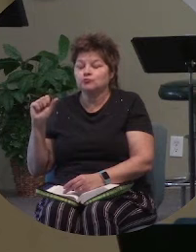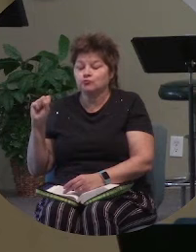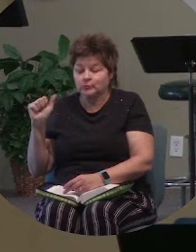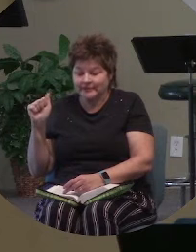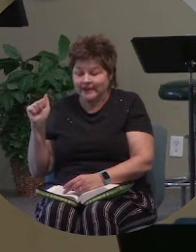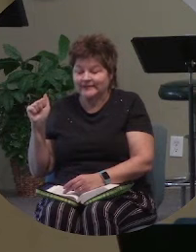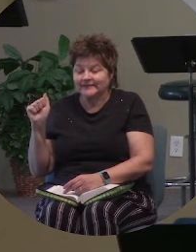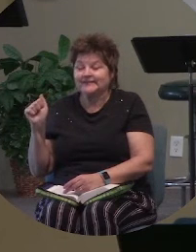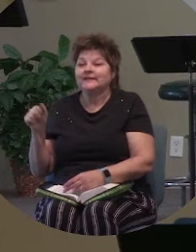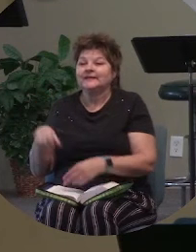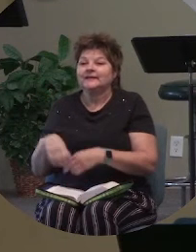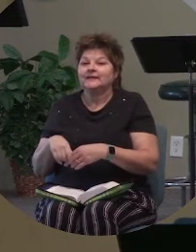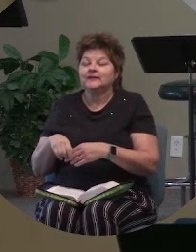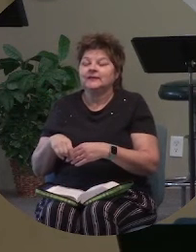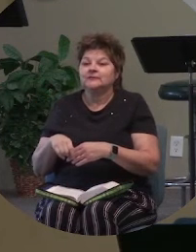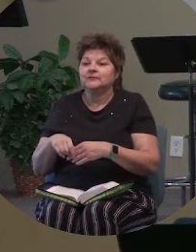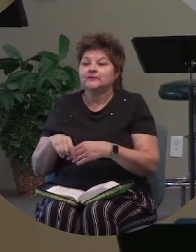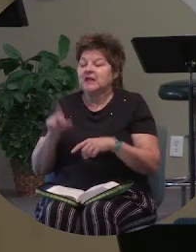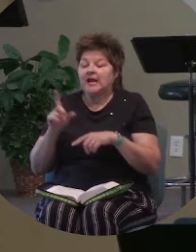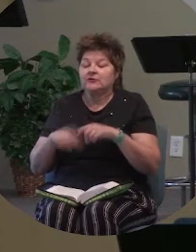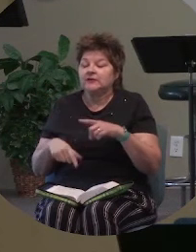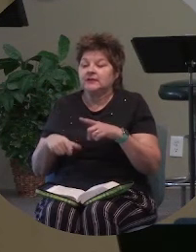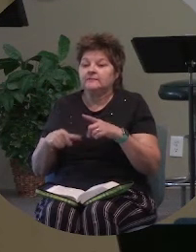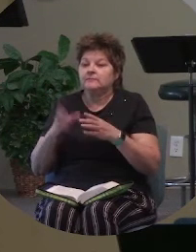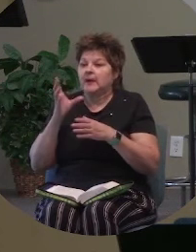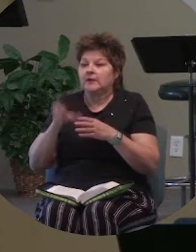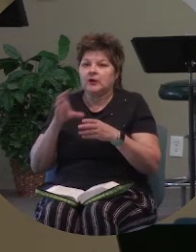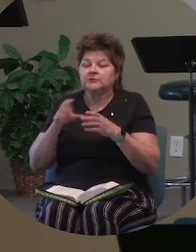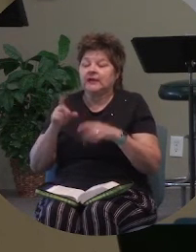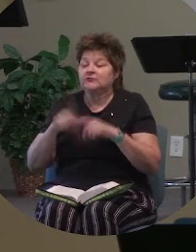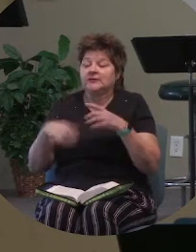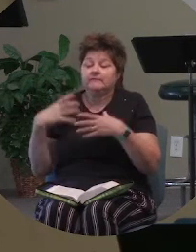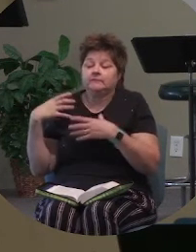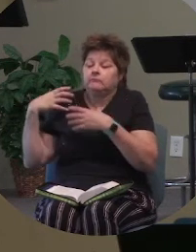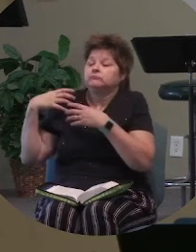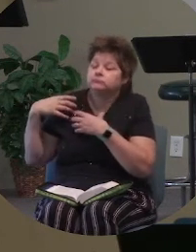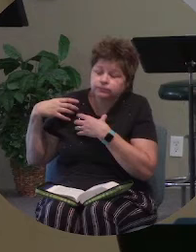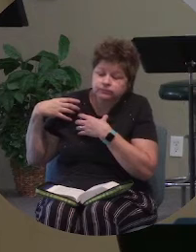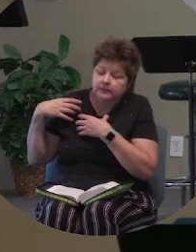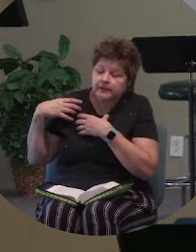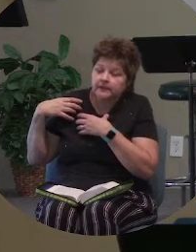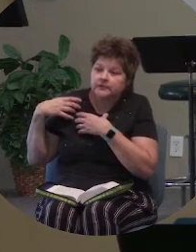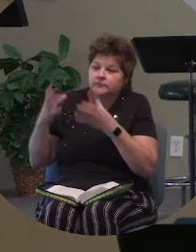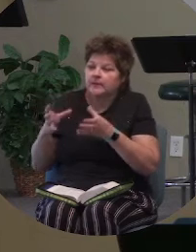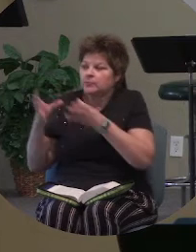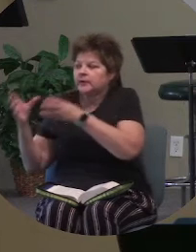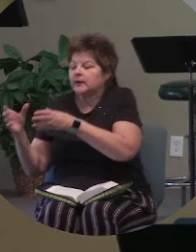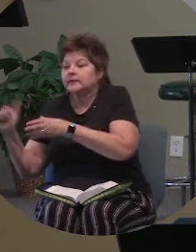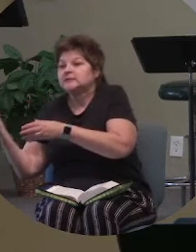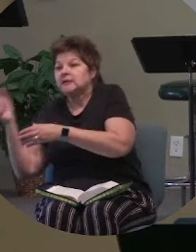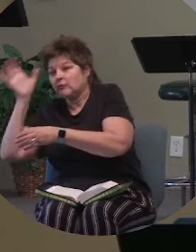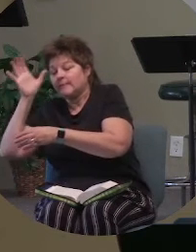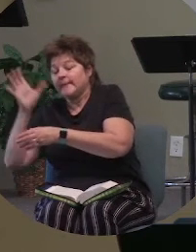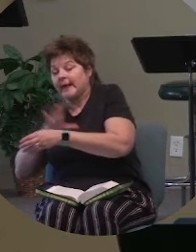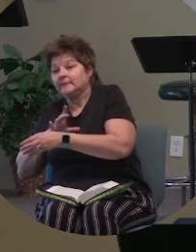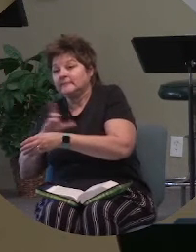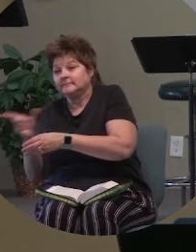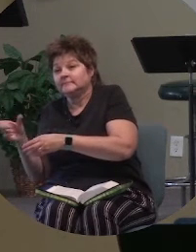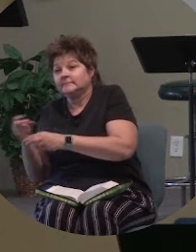so they got another guy, Simeon or Simon, and they put it on the back of this